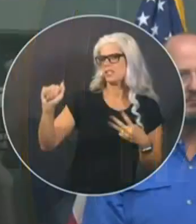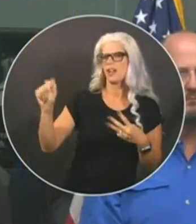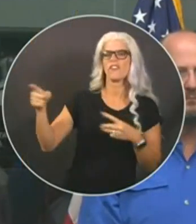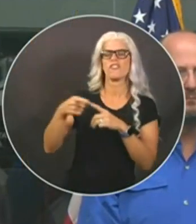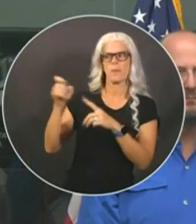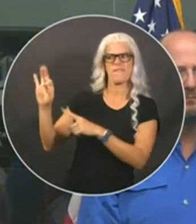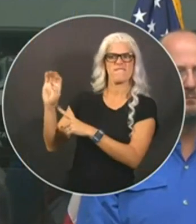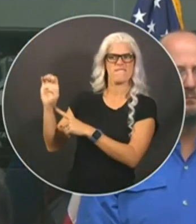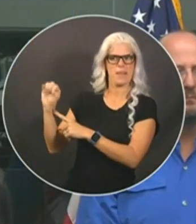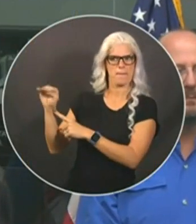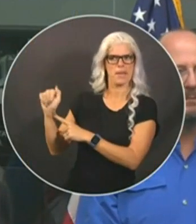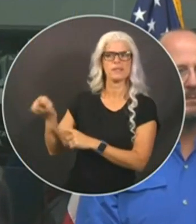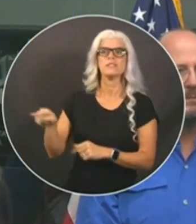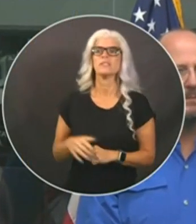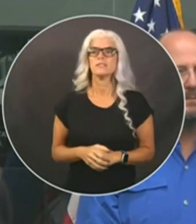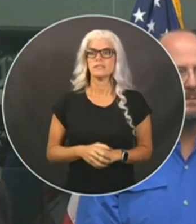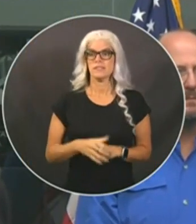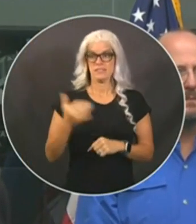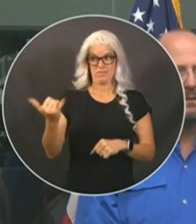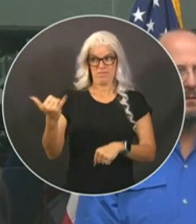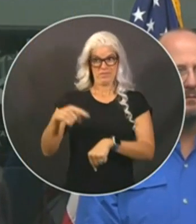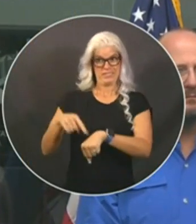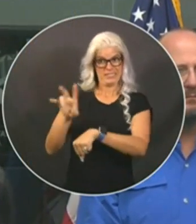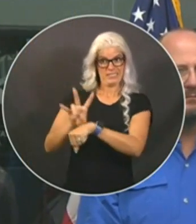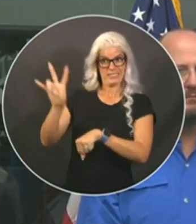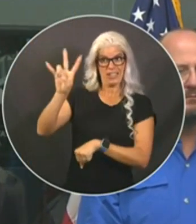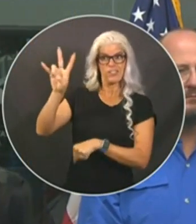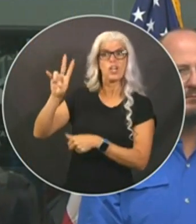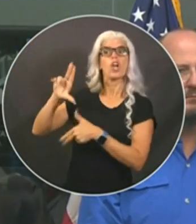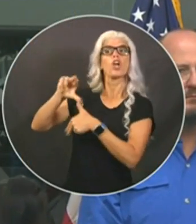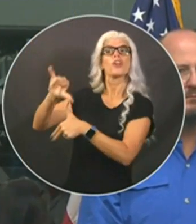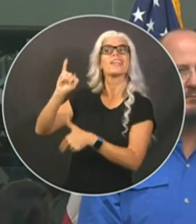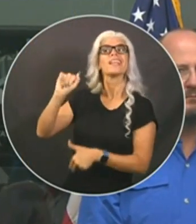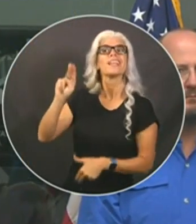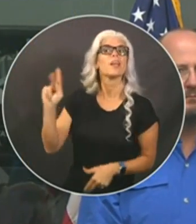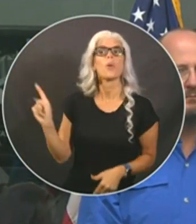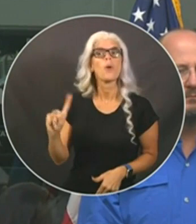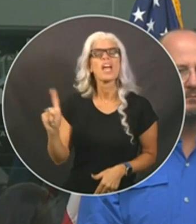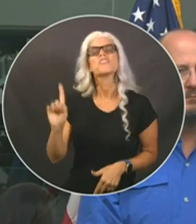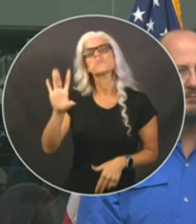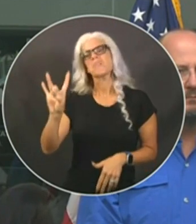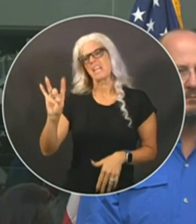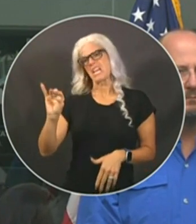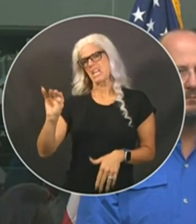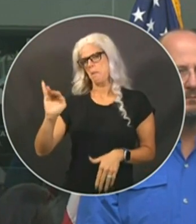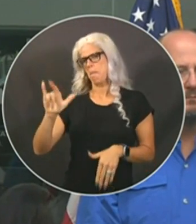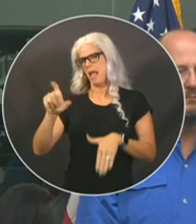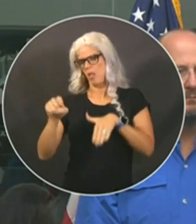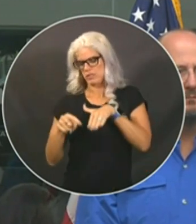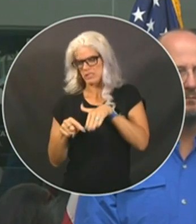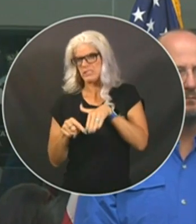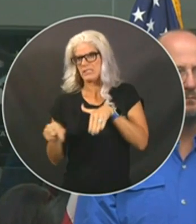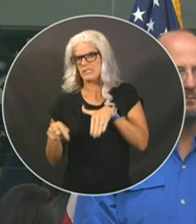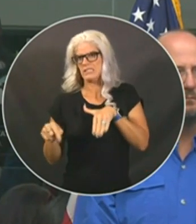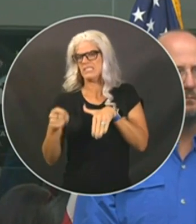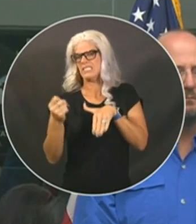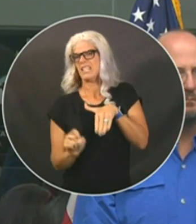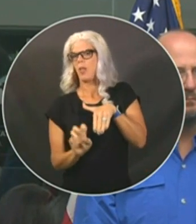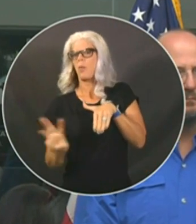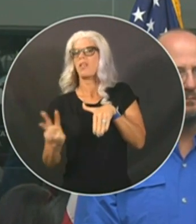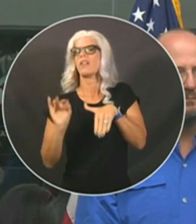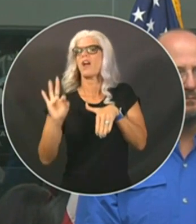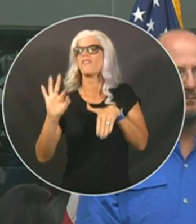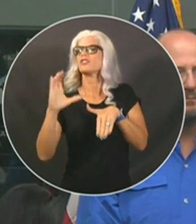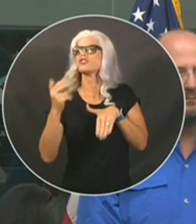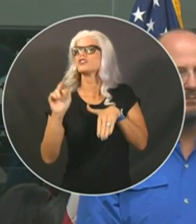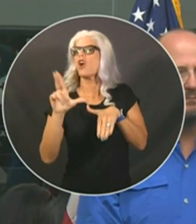As of 7 a.m., Hurricane Ian is located roughly 80 miles south-southwest of Charlotte County, and it's moving north-northeast